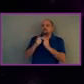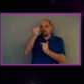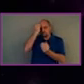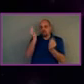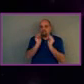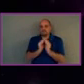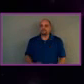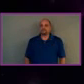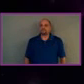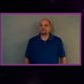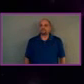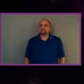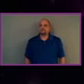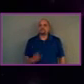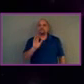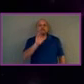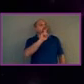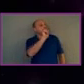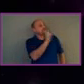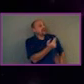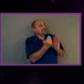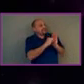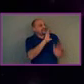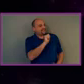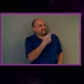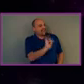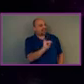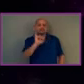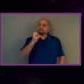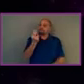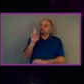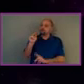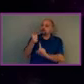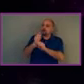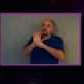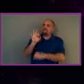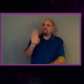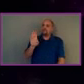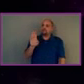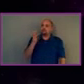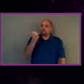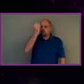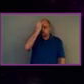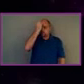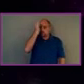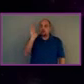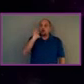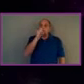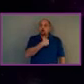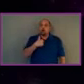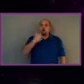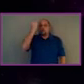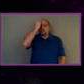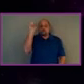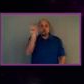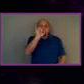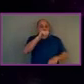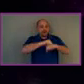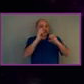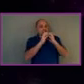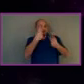So actually, Kathy, I've got a great follow-up to you. So John on Facebook wants to know, will we know where the asteroids originated?